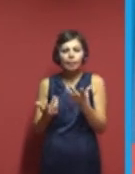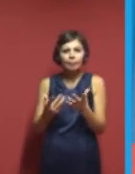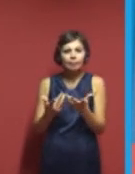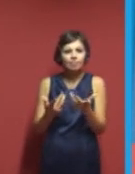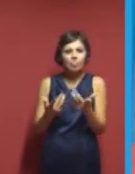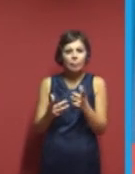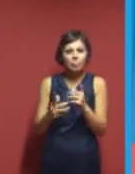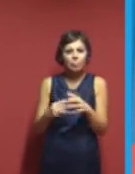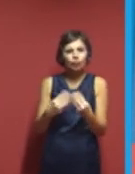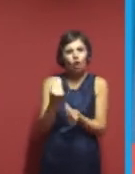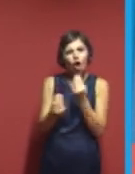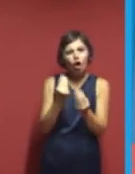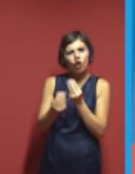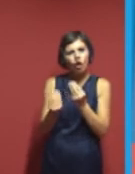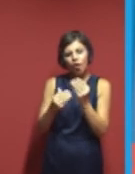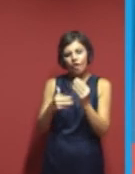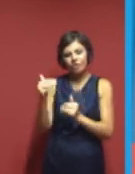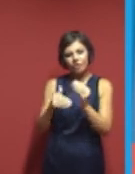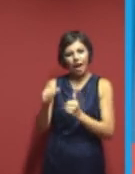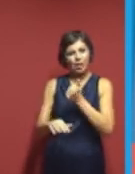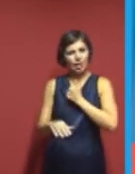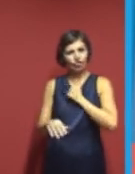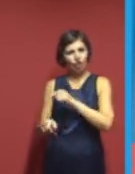way, or we can actually be the creators of it.